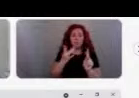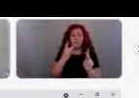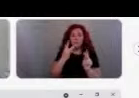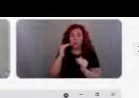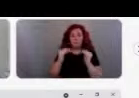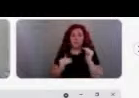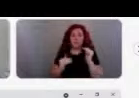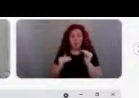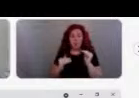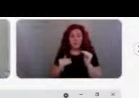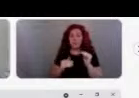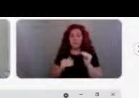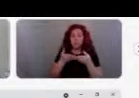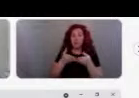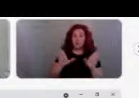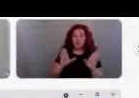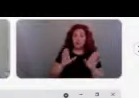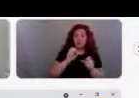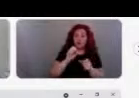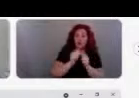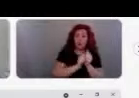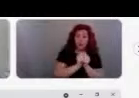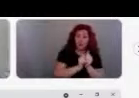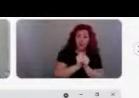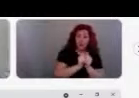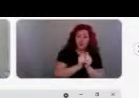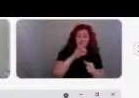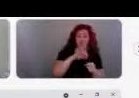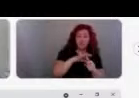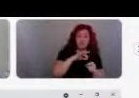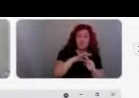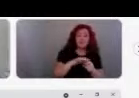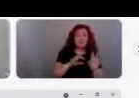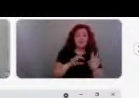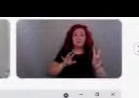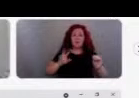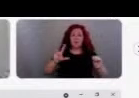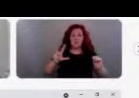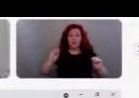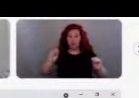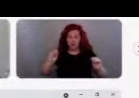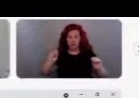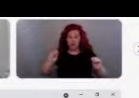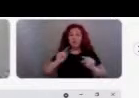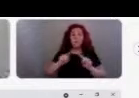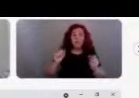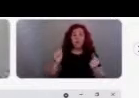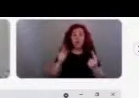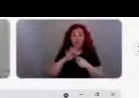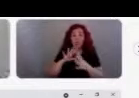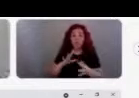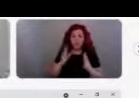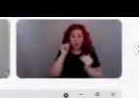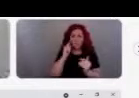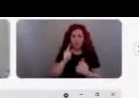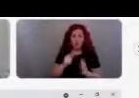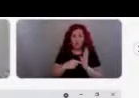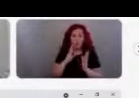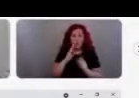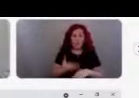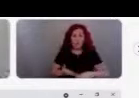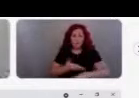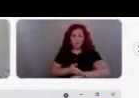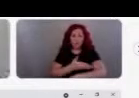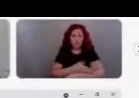elections in a 70 30 district entail little sense spence and yet all voters still hope for representatives who will improve conditions in our